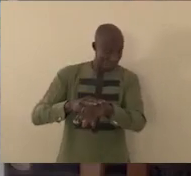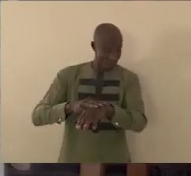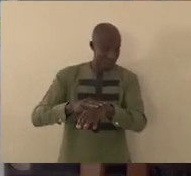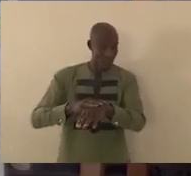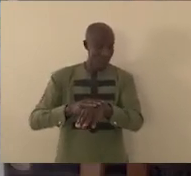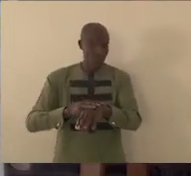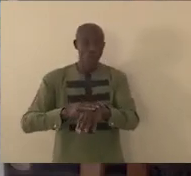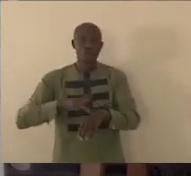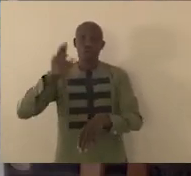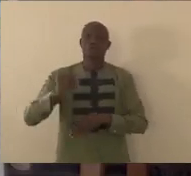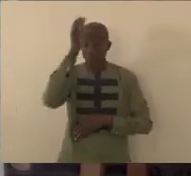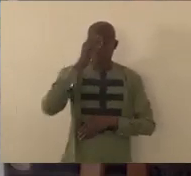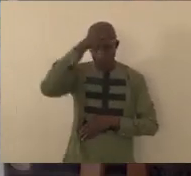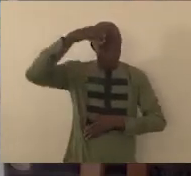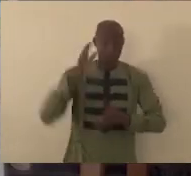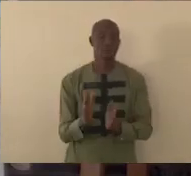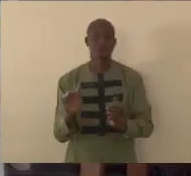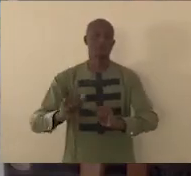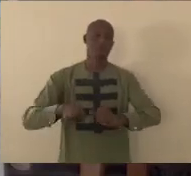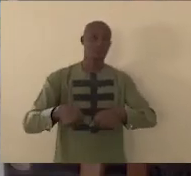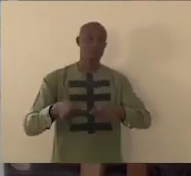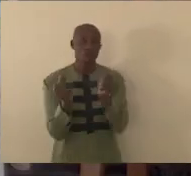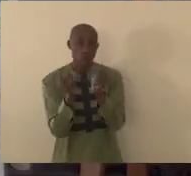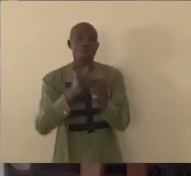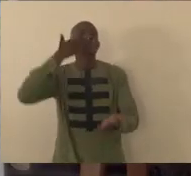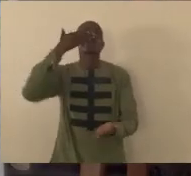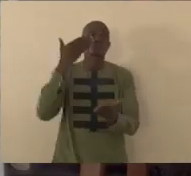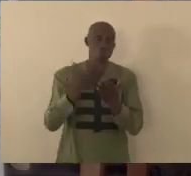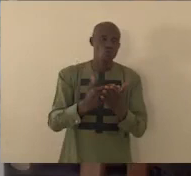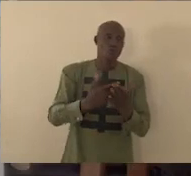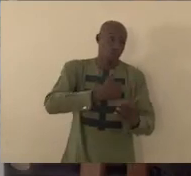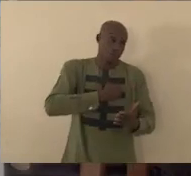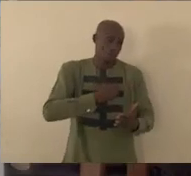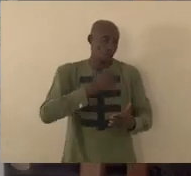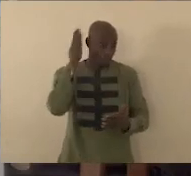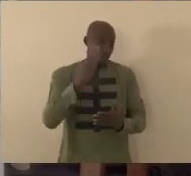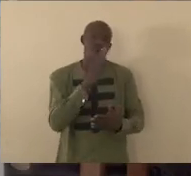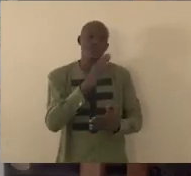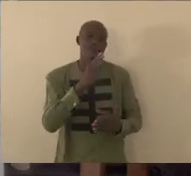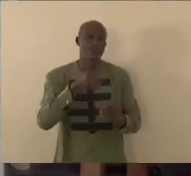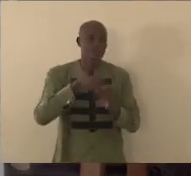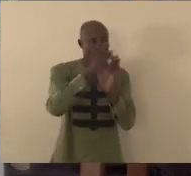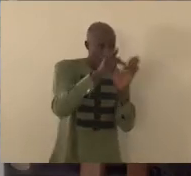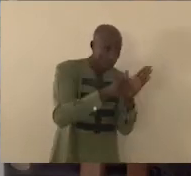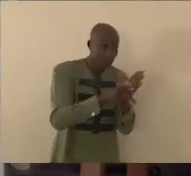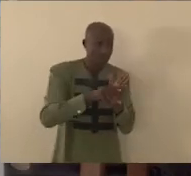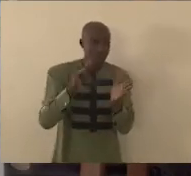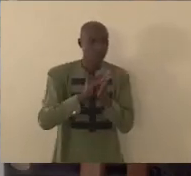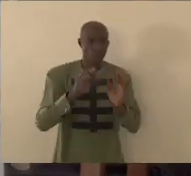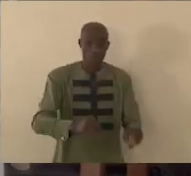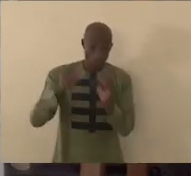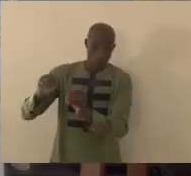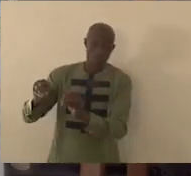quote, "No Catholic can, with a good conscience, indulge in a policy that sets